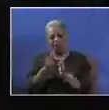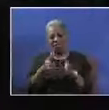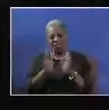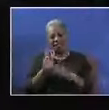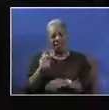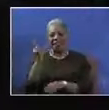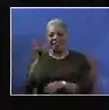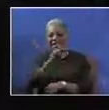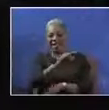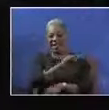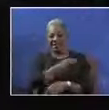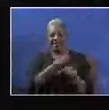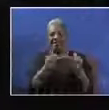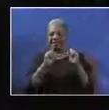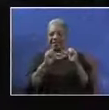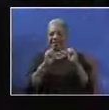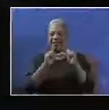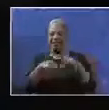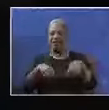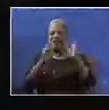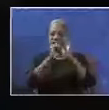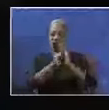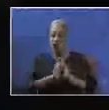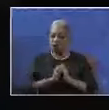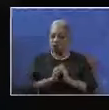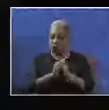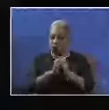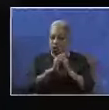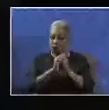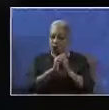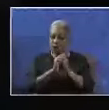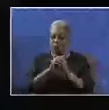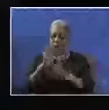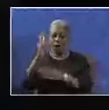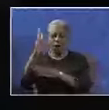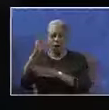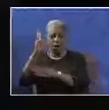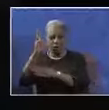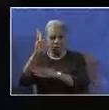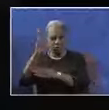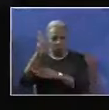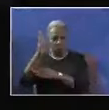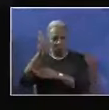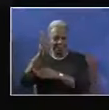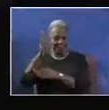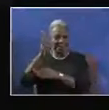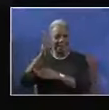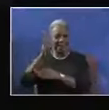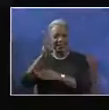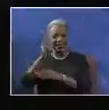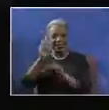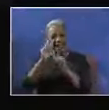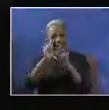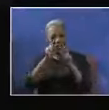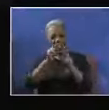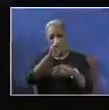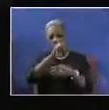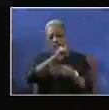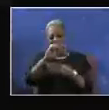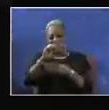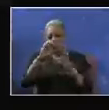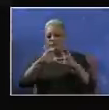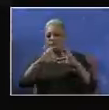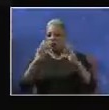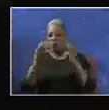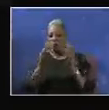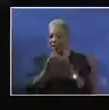to witness, continue to connect with a Sunday school class, continue to be a good citizen, continue to do